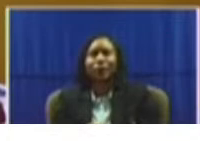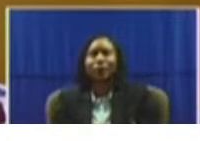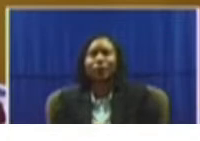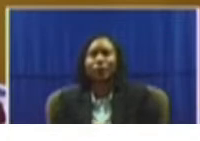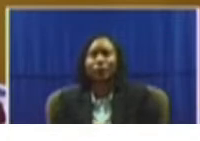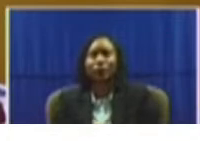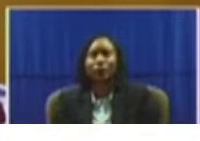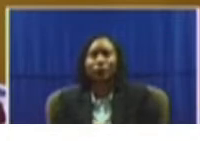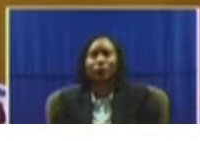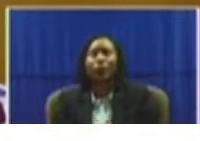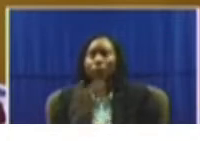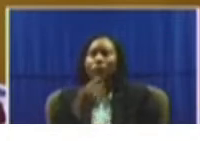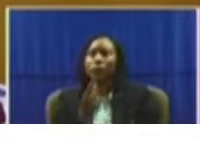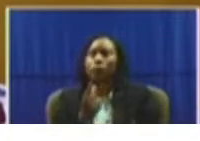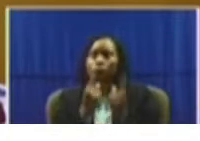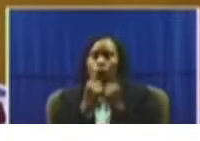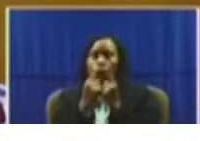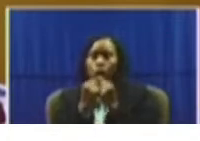Please mute.